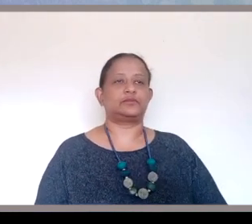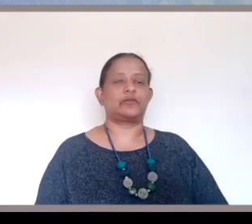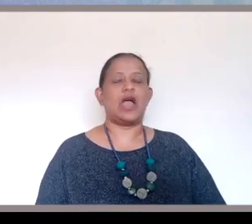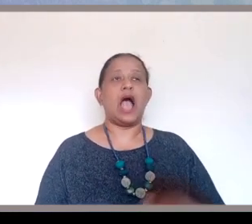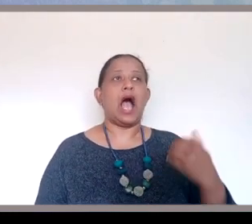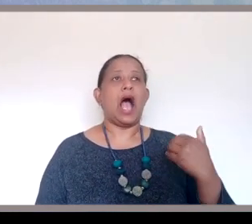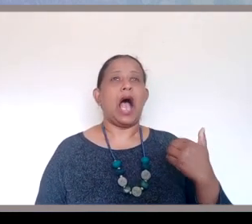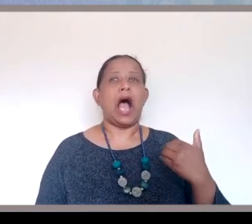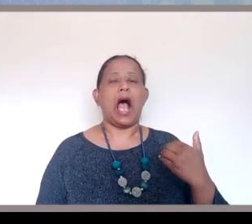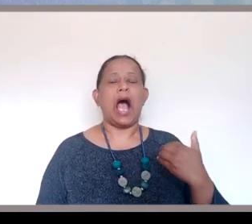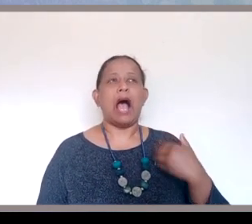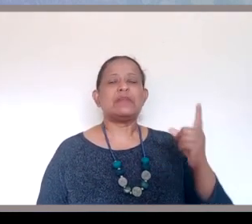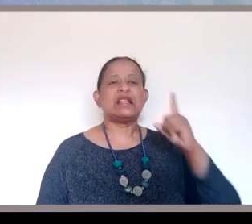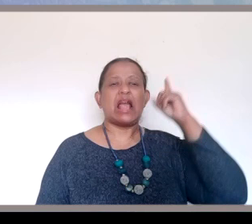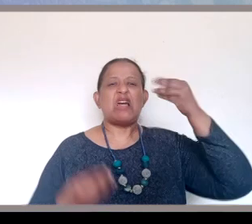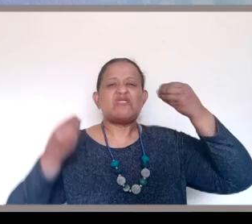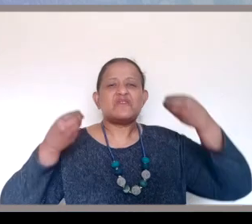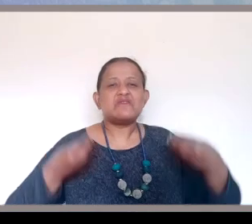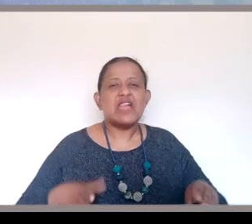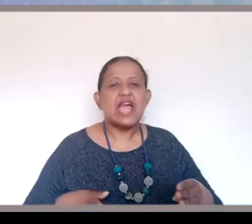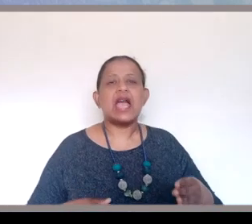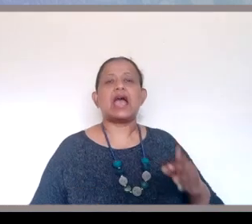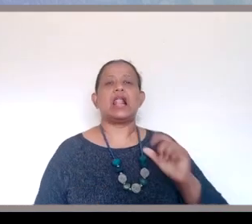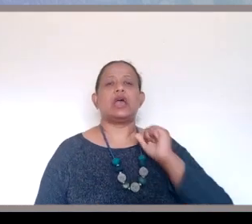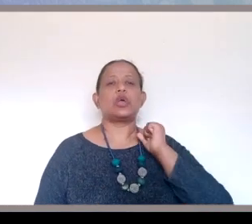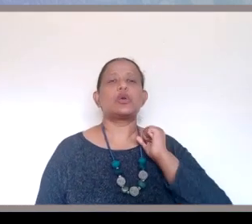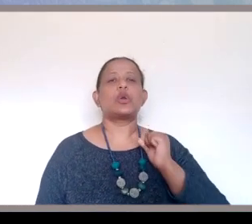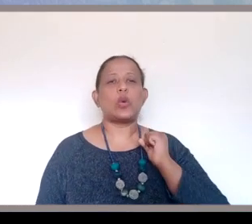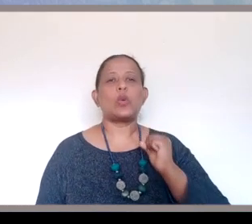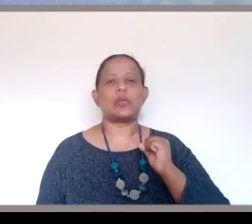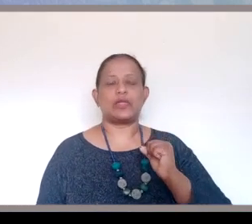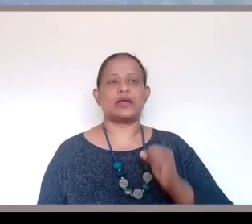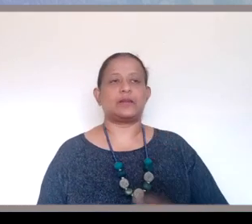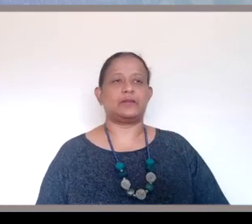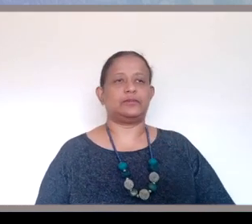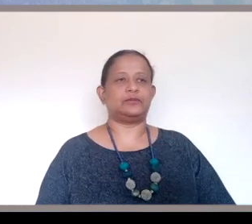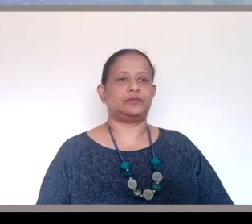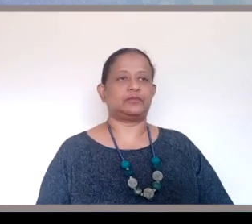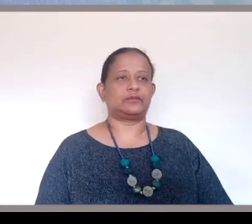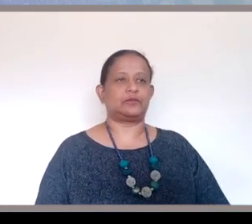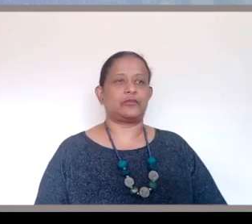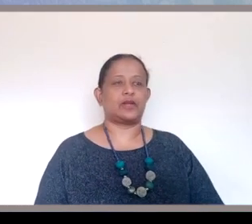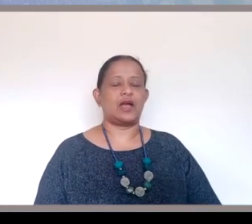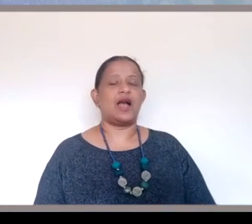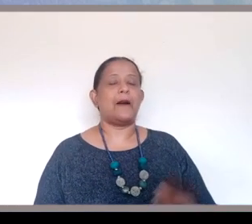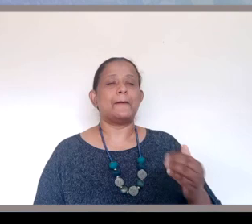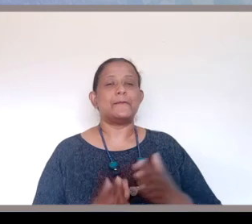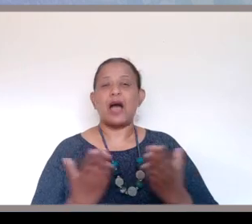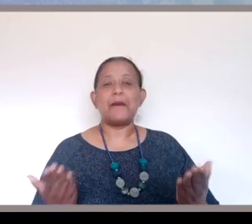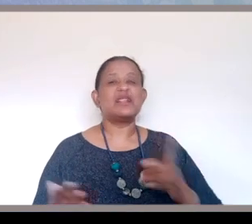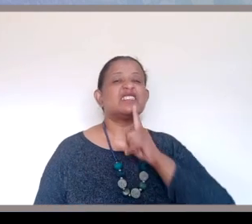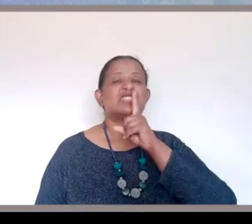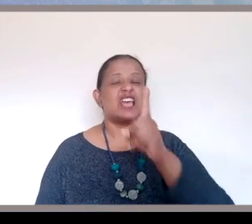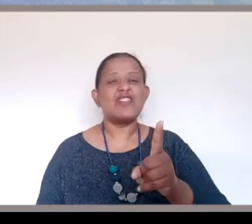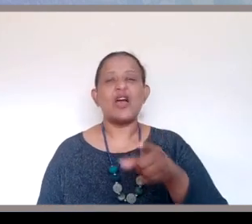strong, mature, and will make you grow. You're never too old to just grow up.